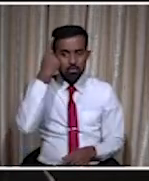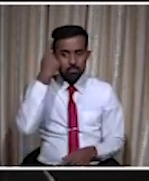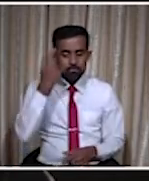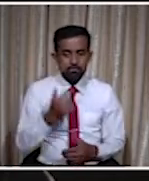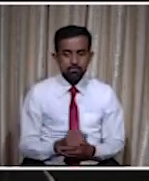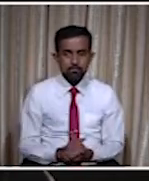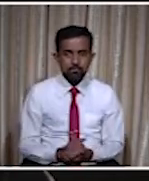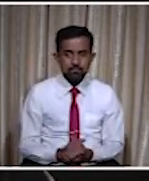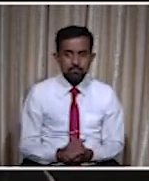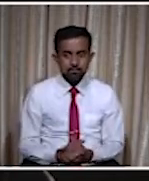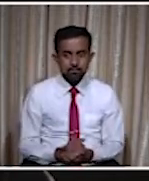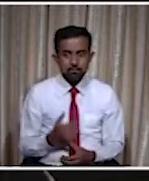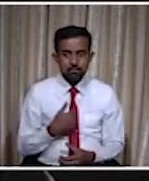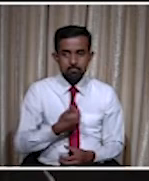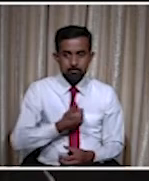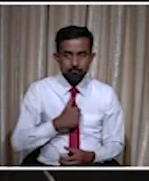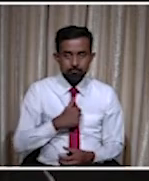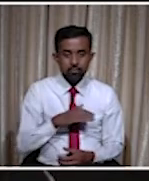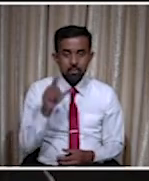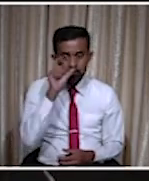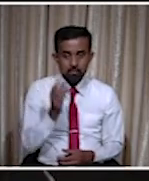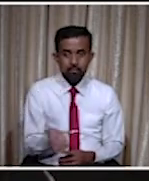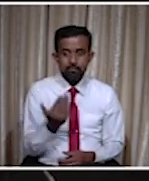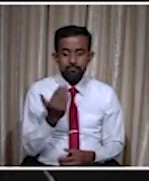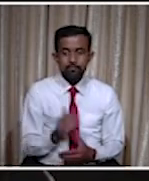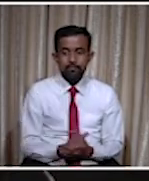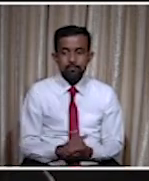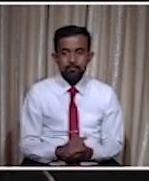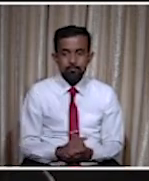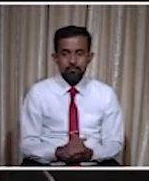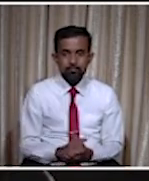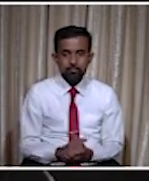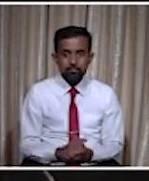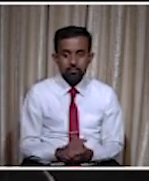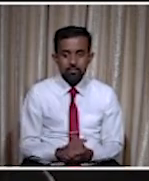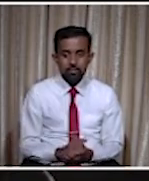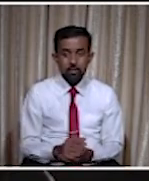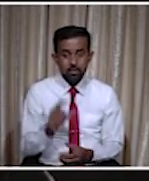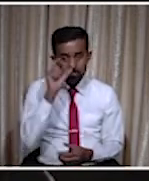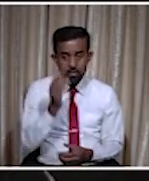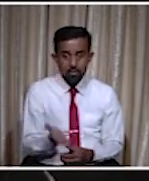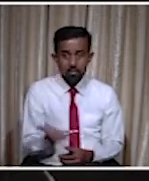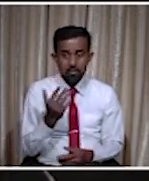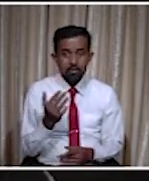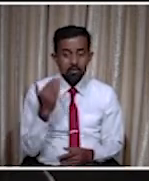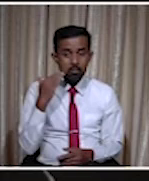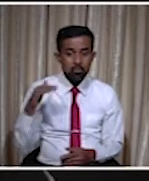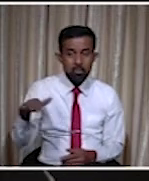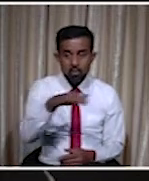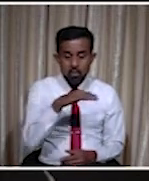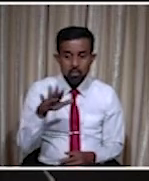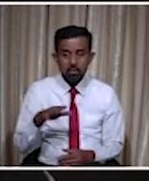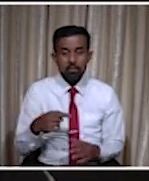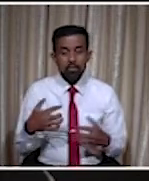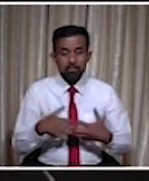refer the attention of this House to the sufferings of the people, particularly both in the